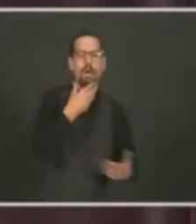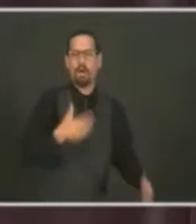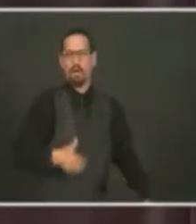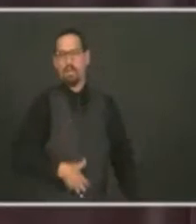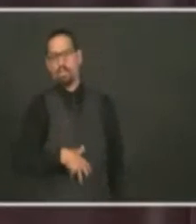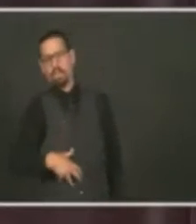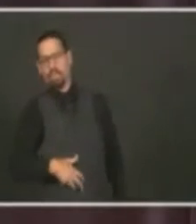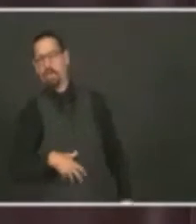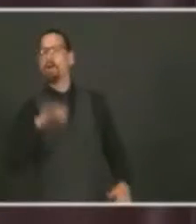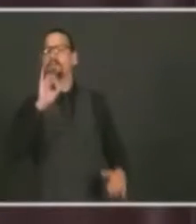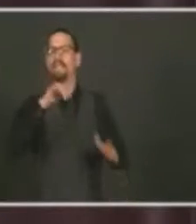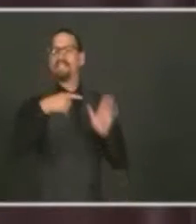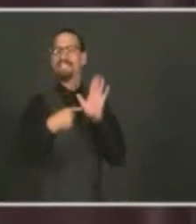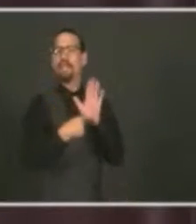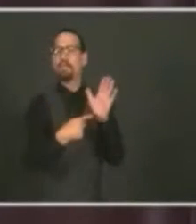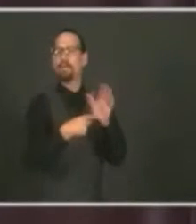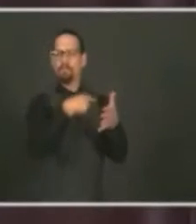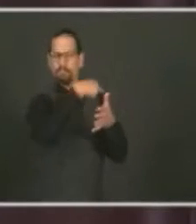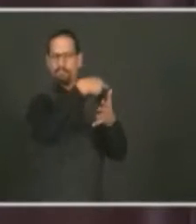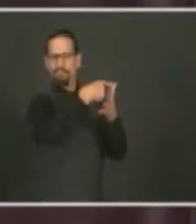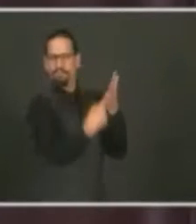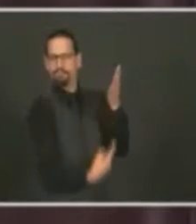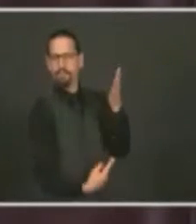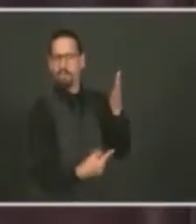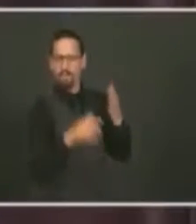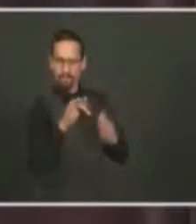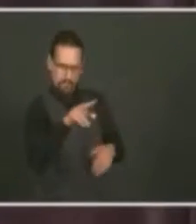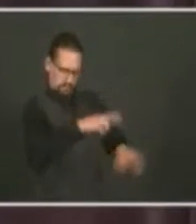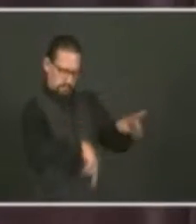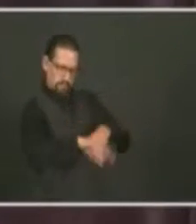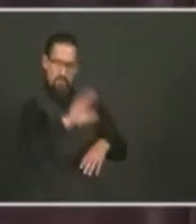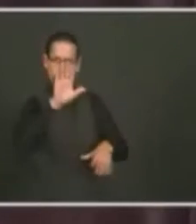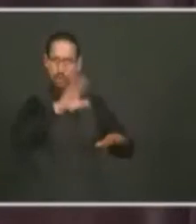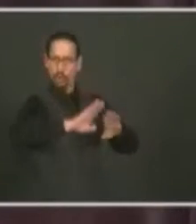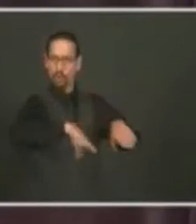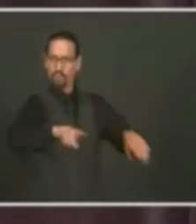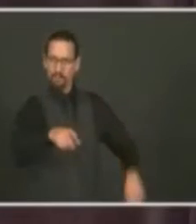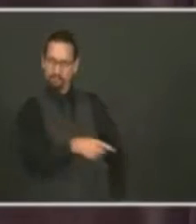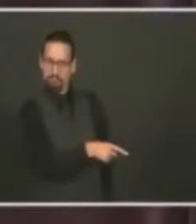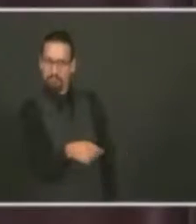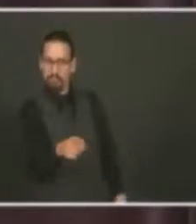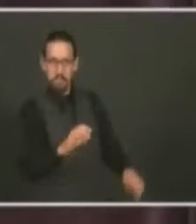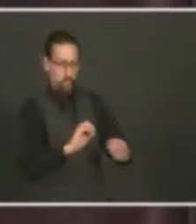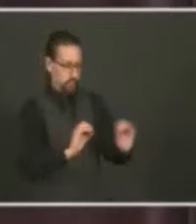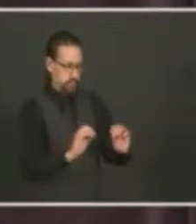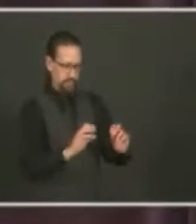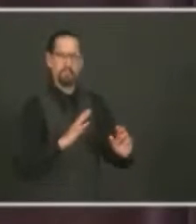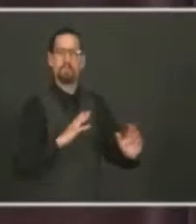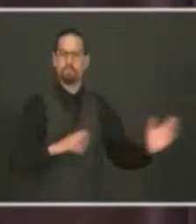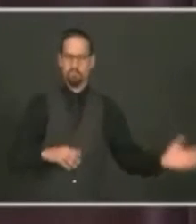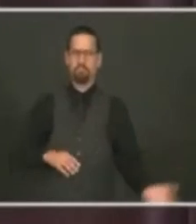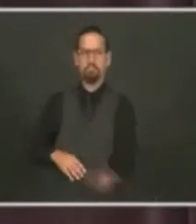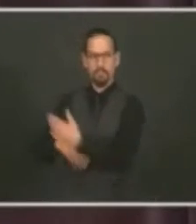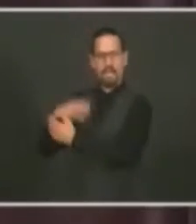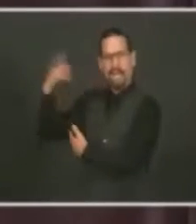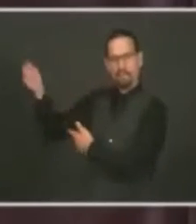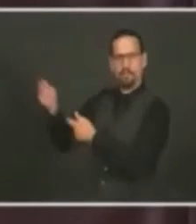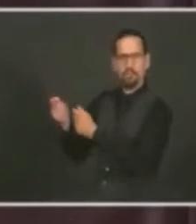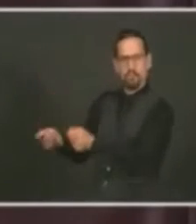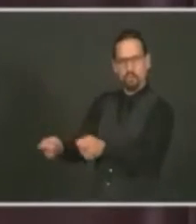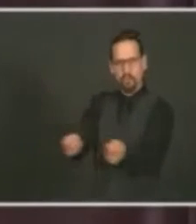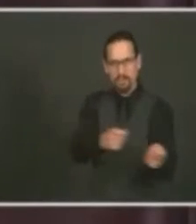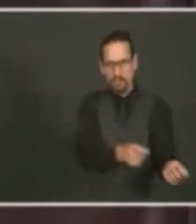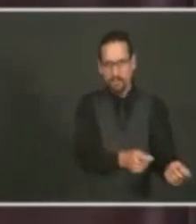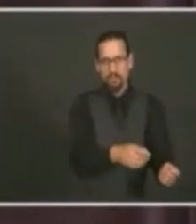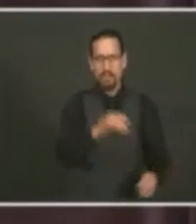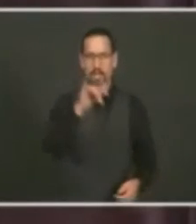COVID-19 symptoms we have been discussing. It's critical to do that in advance. If you are going to